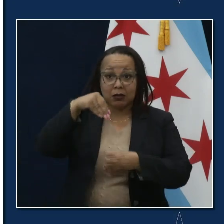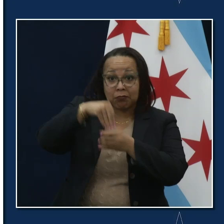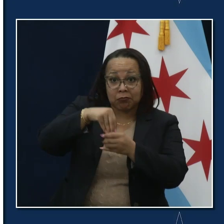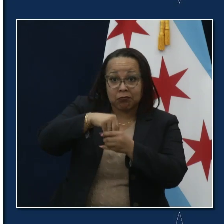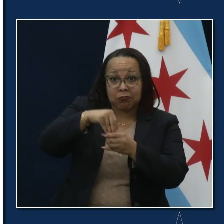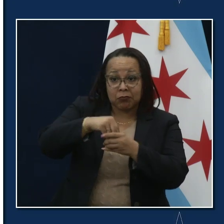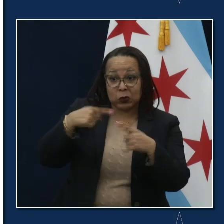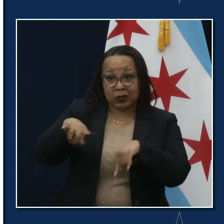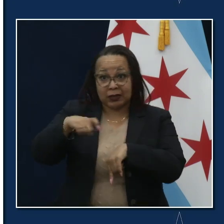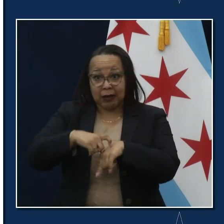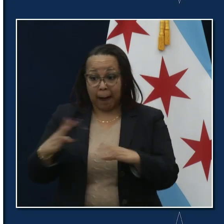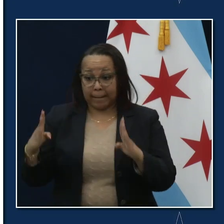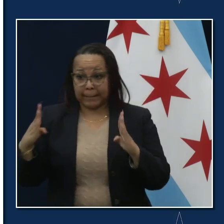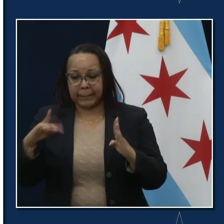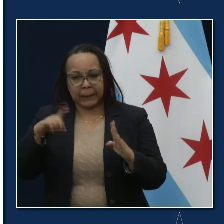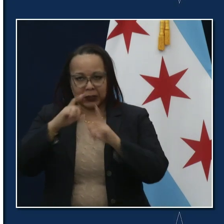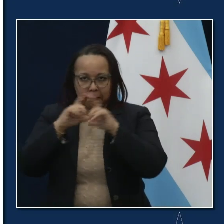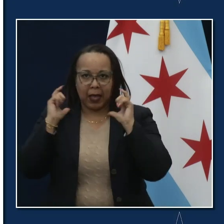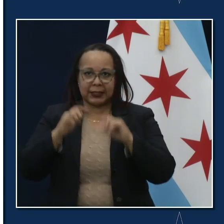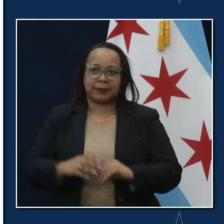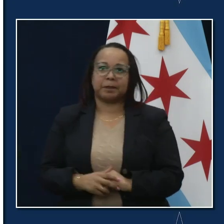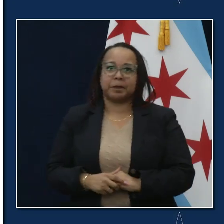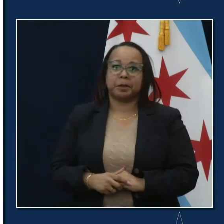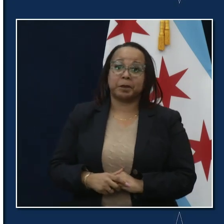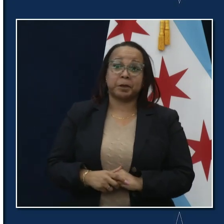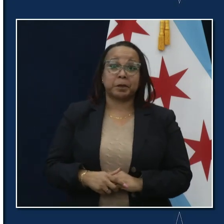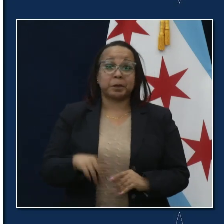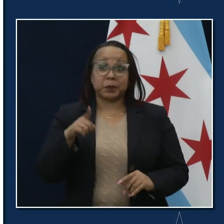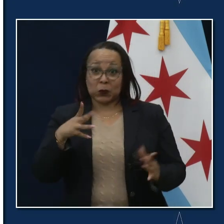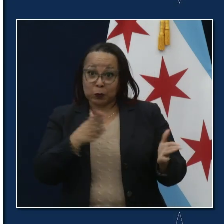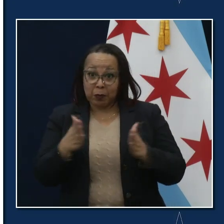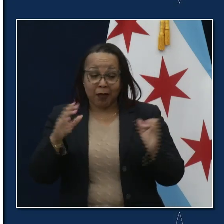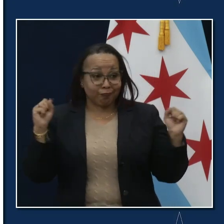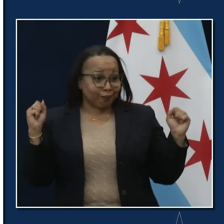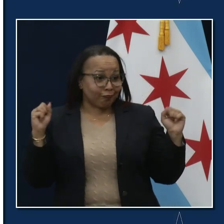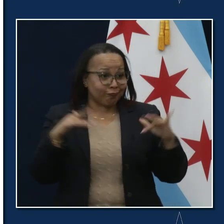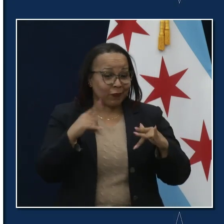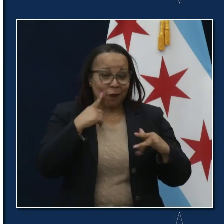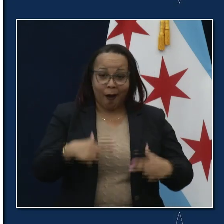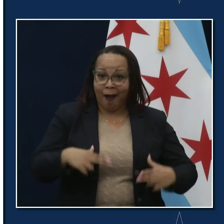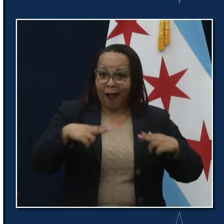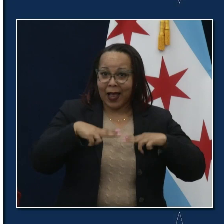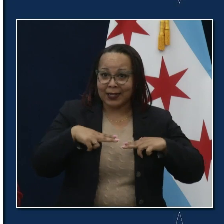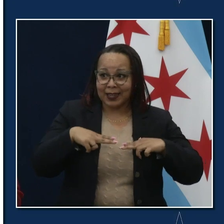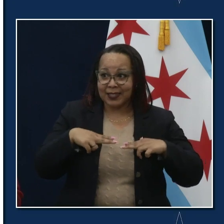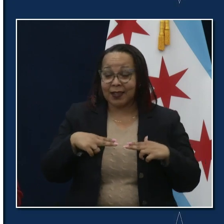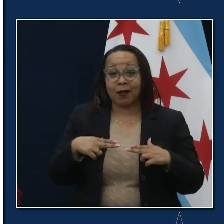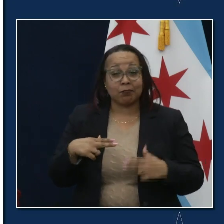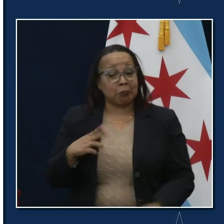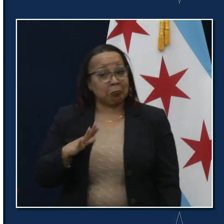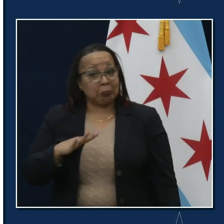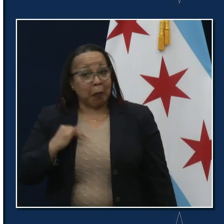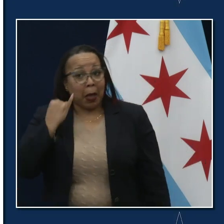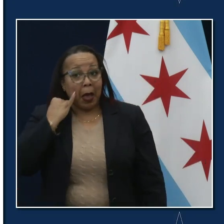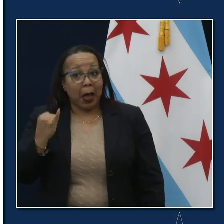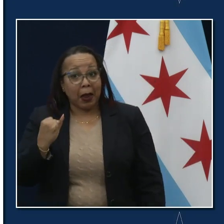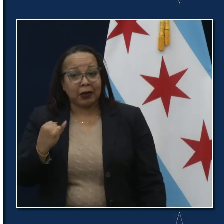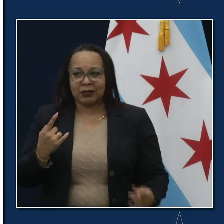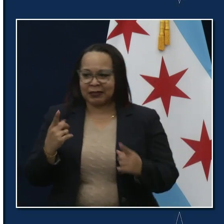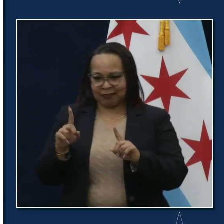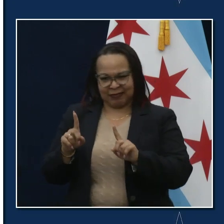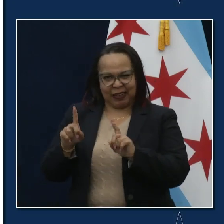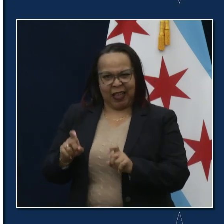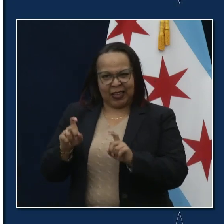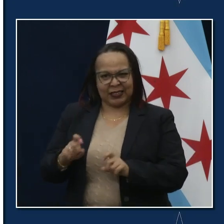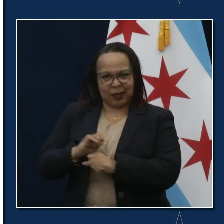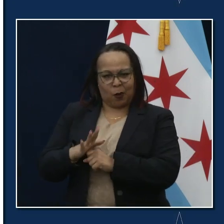settings during that time period. If you're gathering for the holidays, as you heard, a great idea is get tested